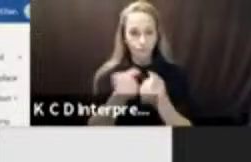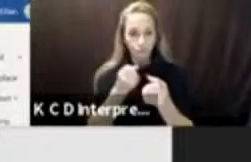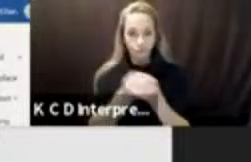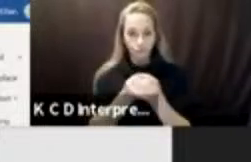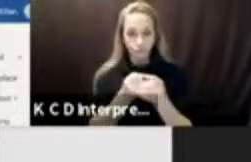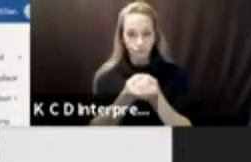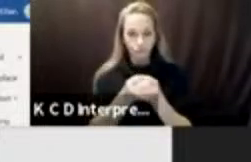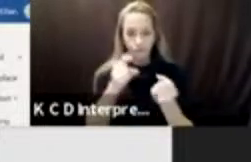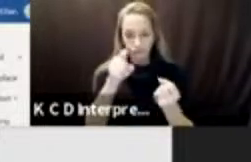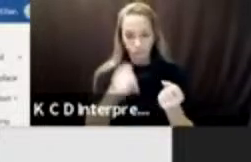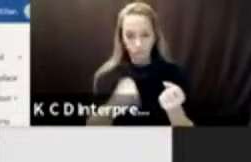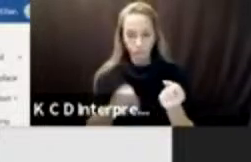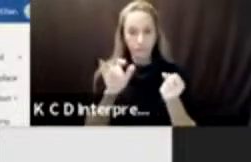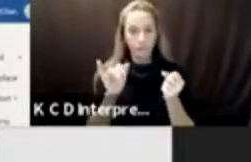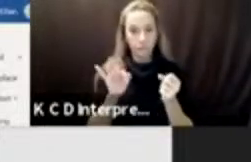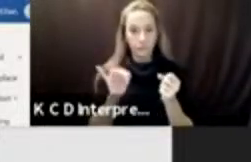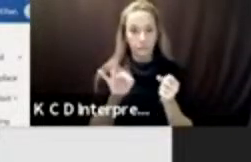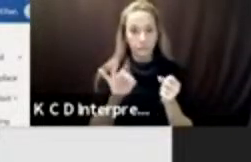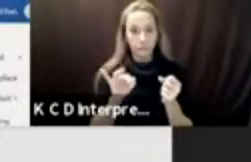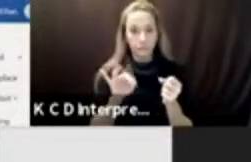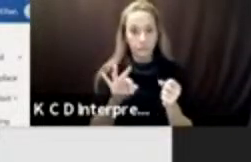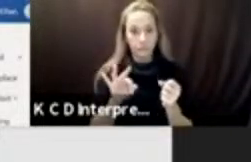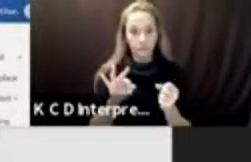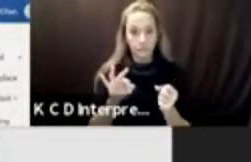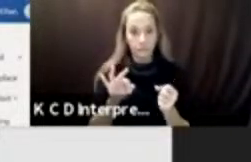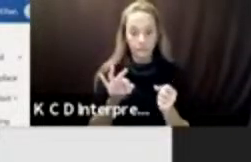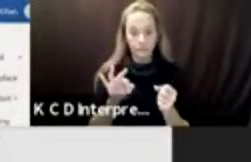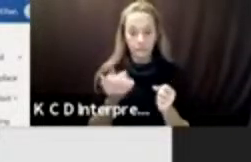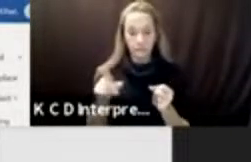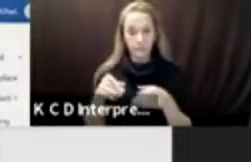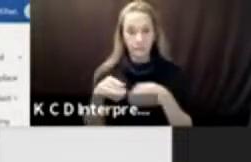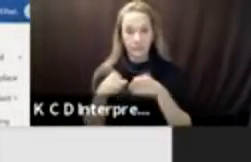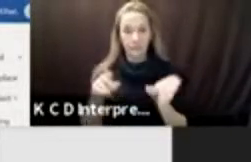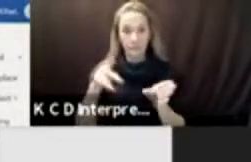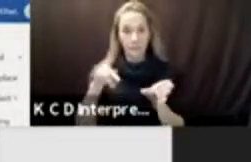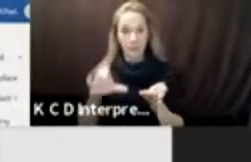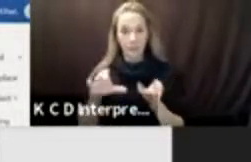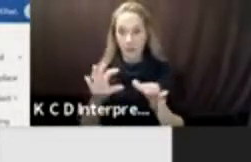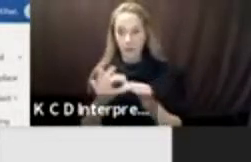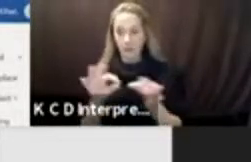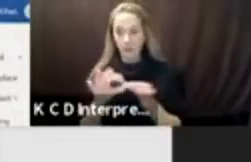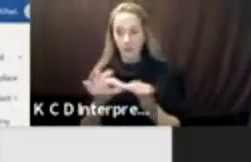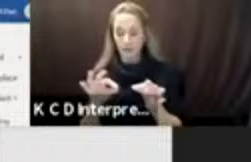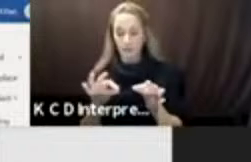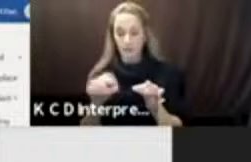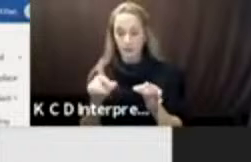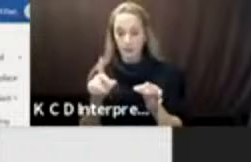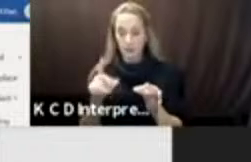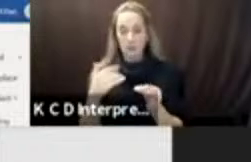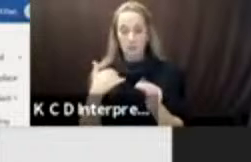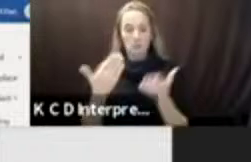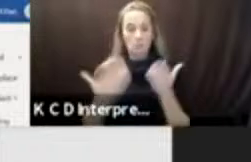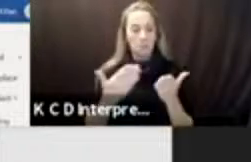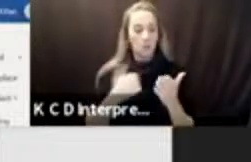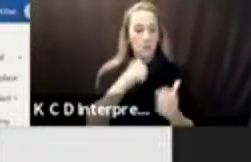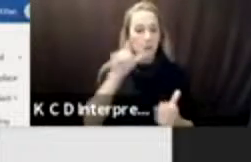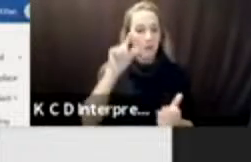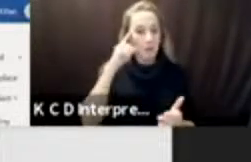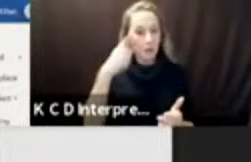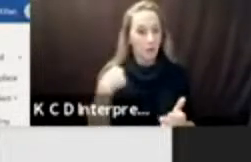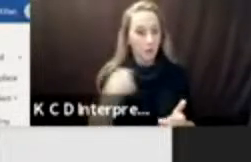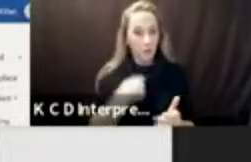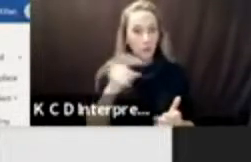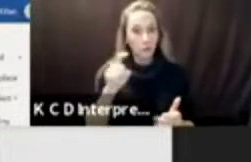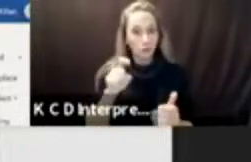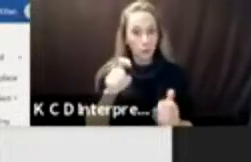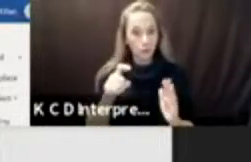it hadn't been mentioned in the discussion or the public forum, it's not something I would have thought of for us to do. And I just want to make